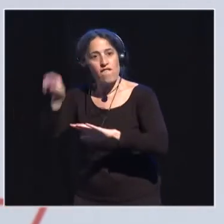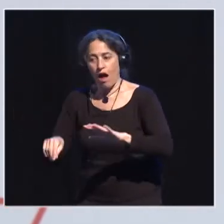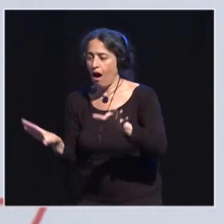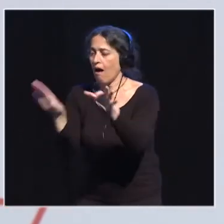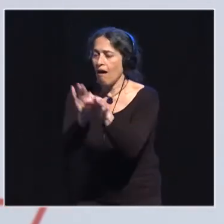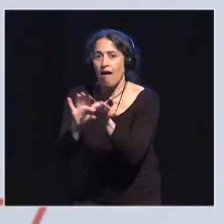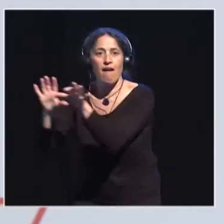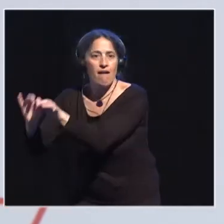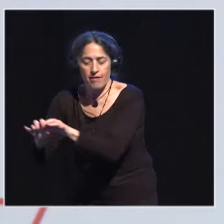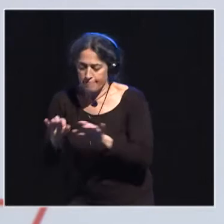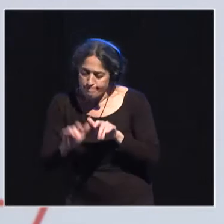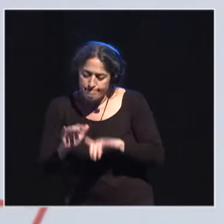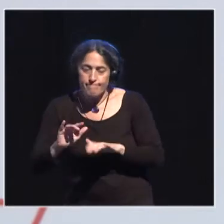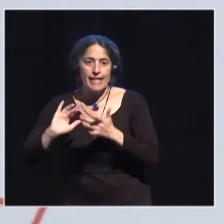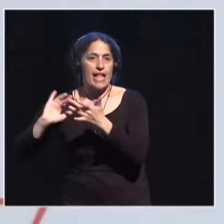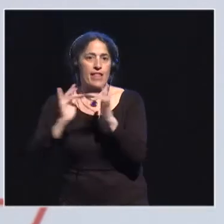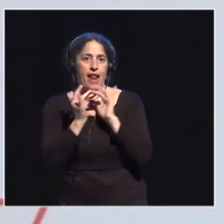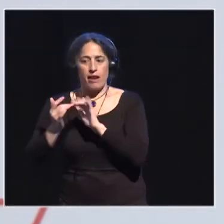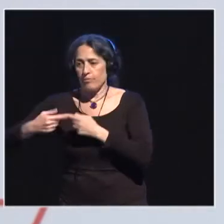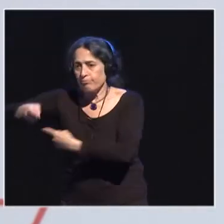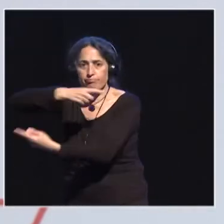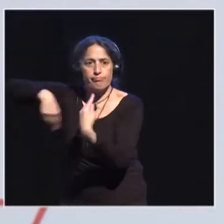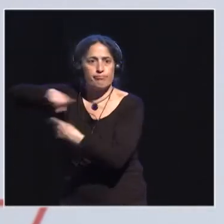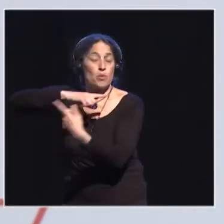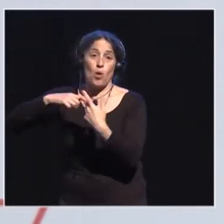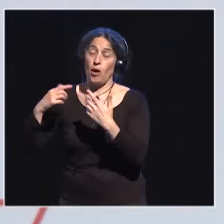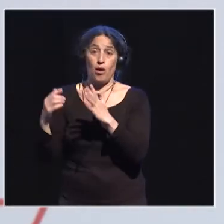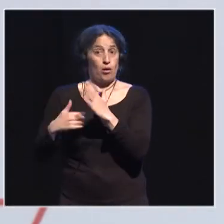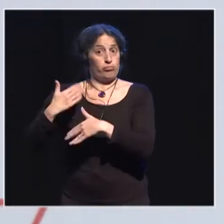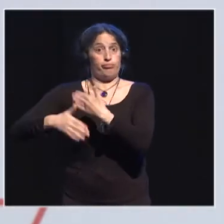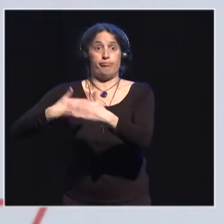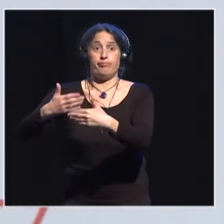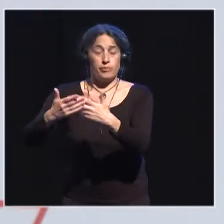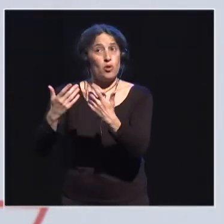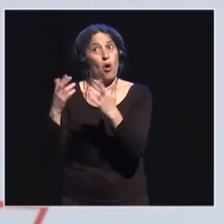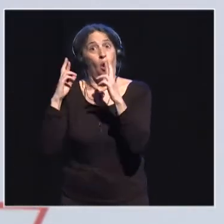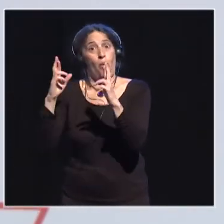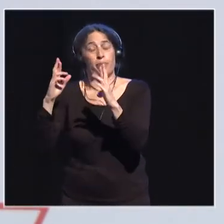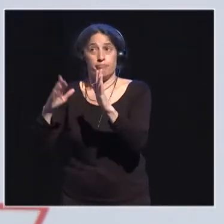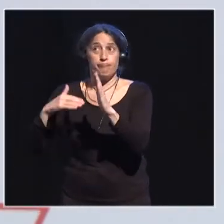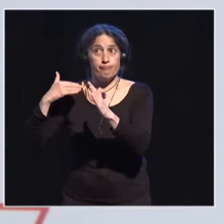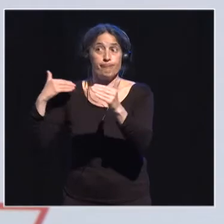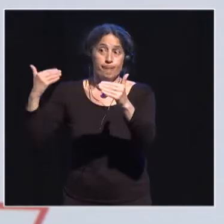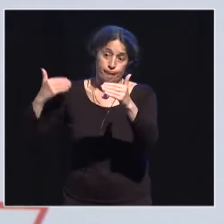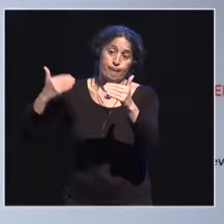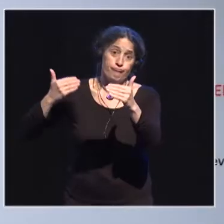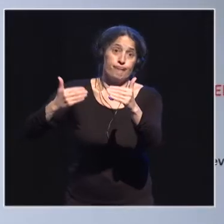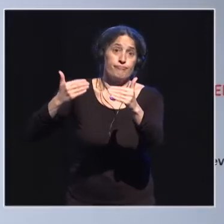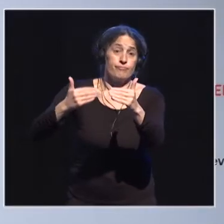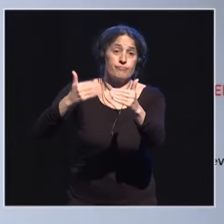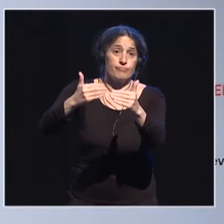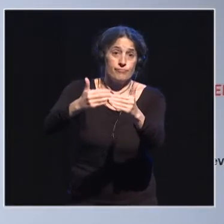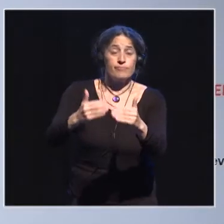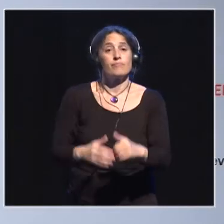we're trying, and hopefully we'll get there. The public-private partnership is a